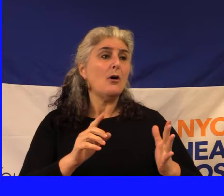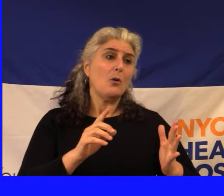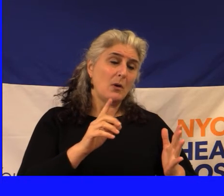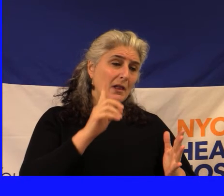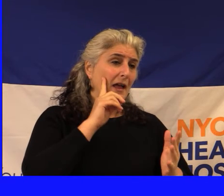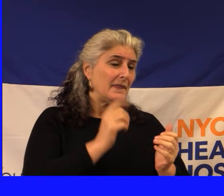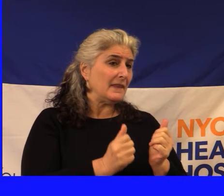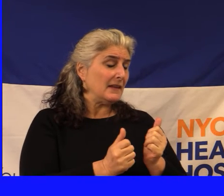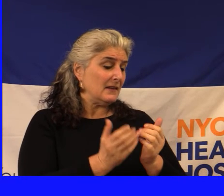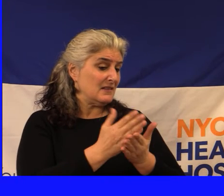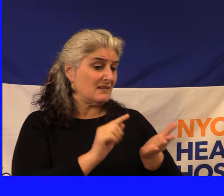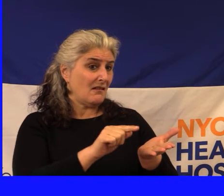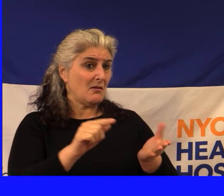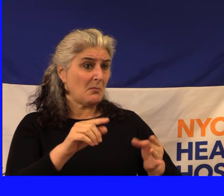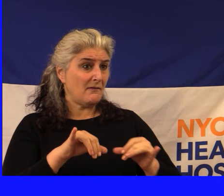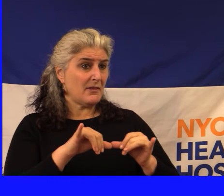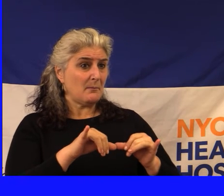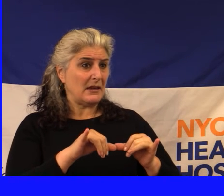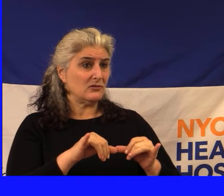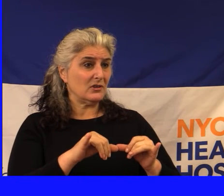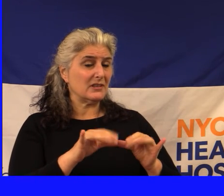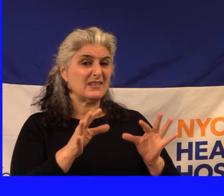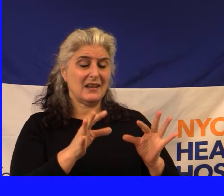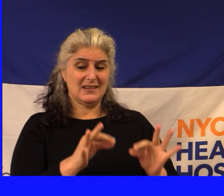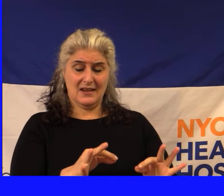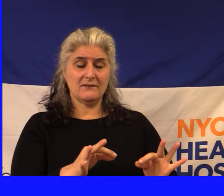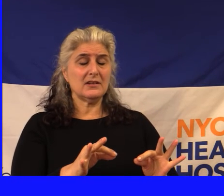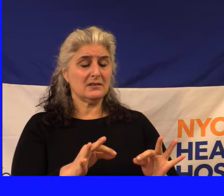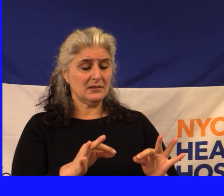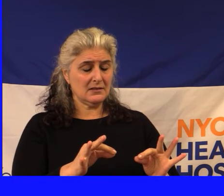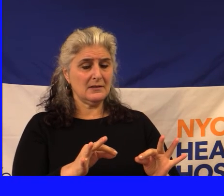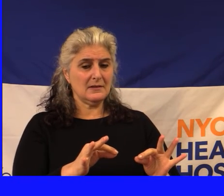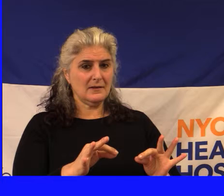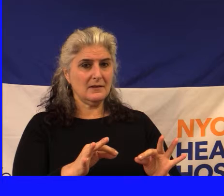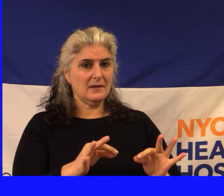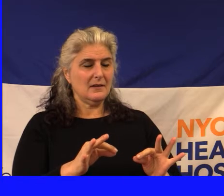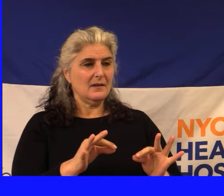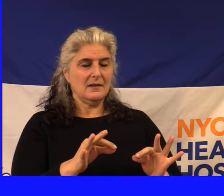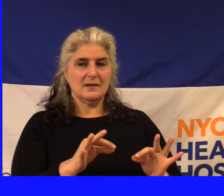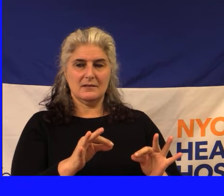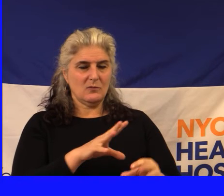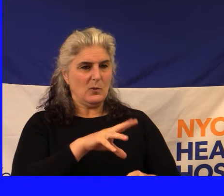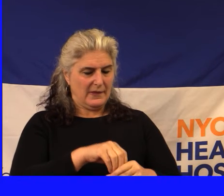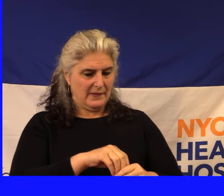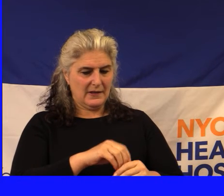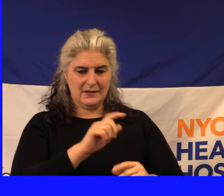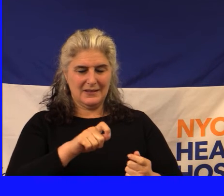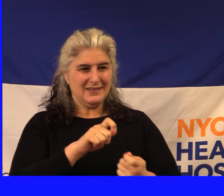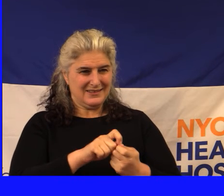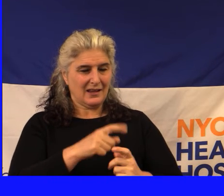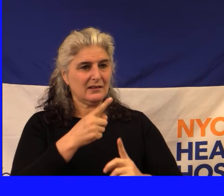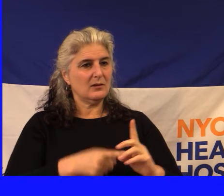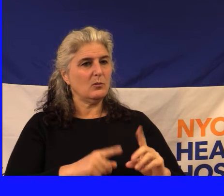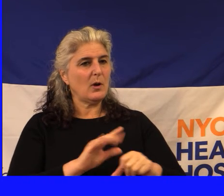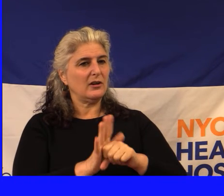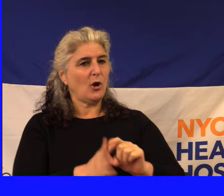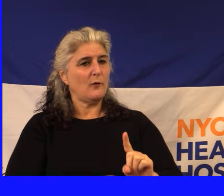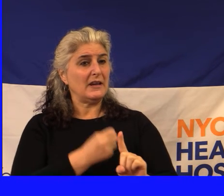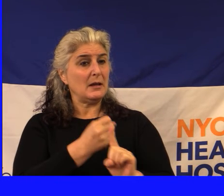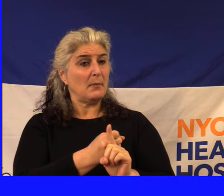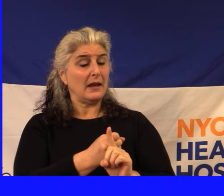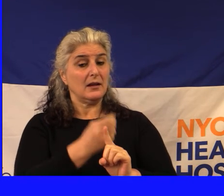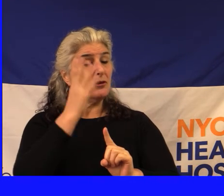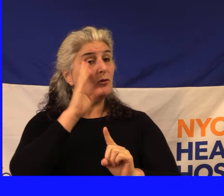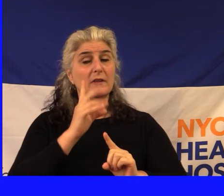metrics are definitely squarely, in the target of what COVID impacted. I mean, if you were trying to get a